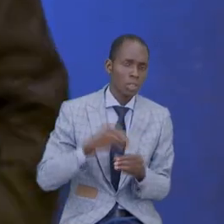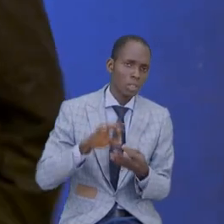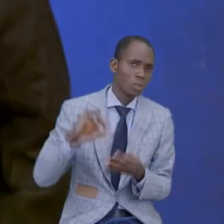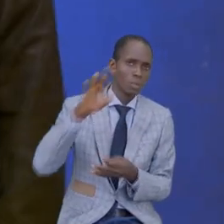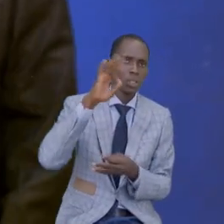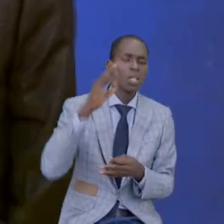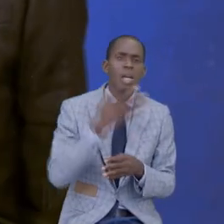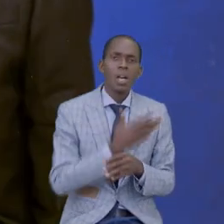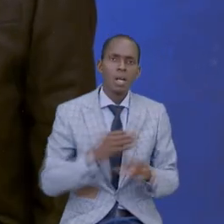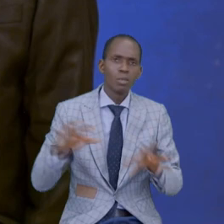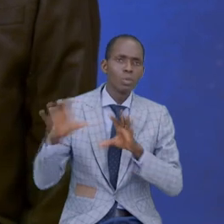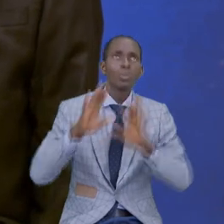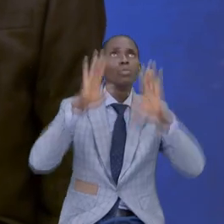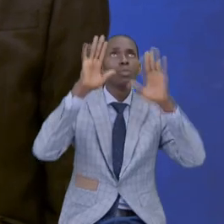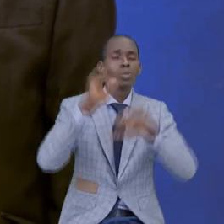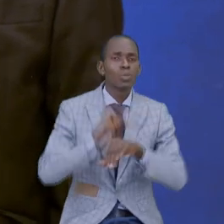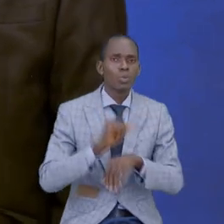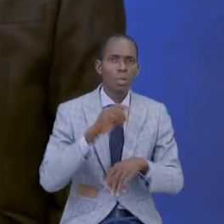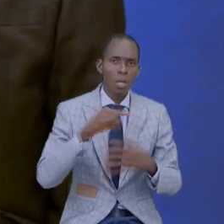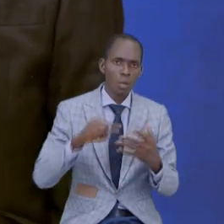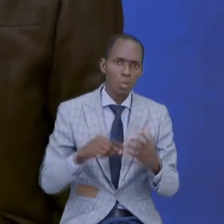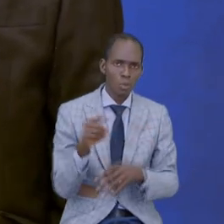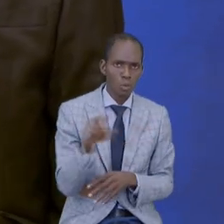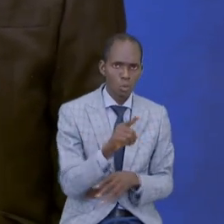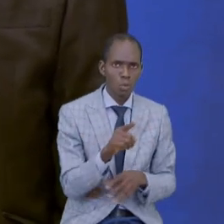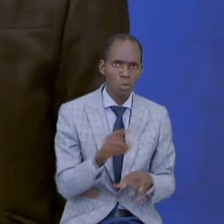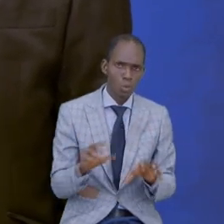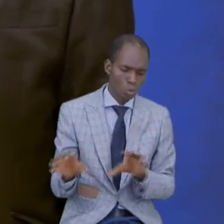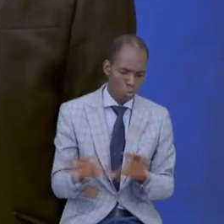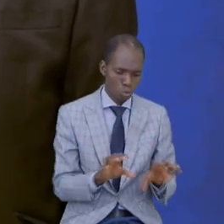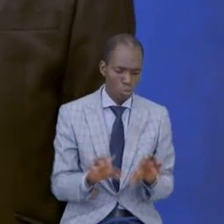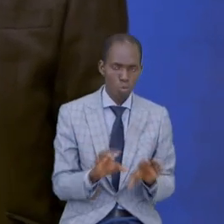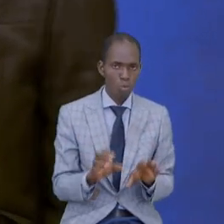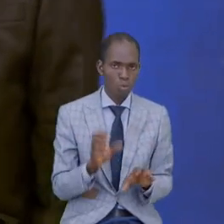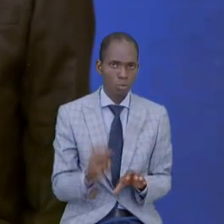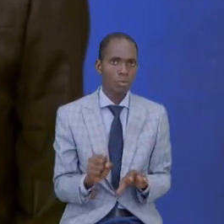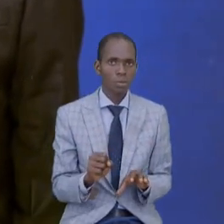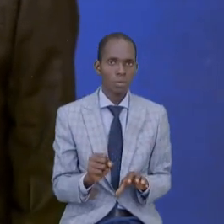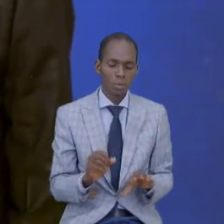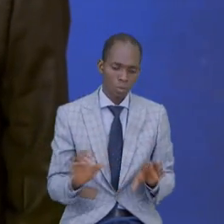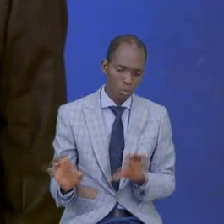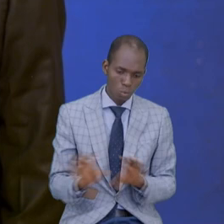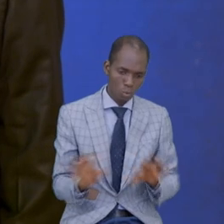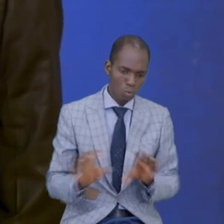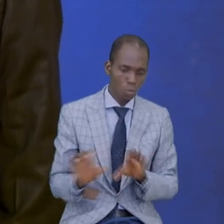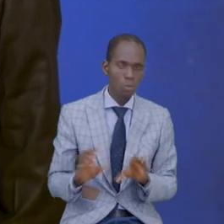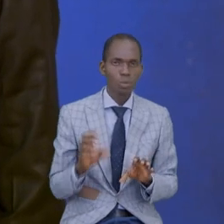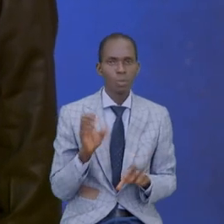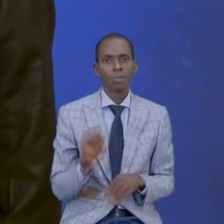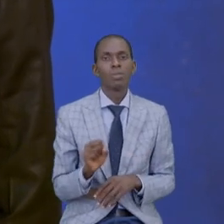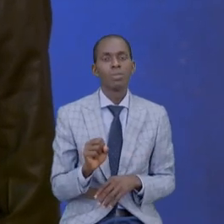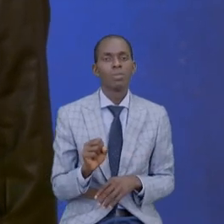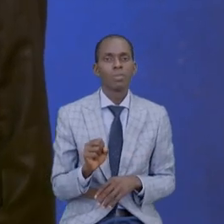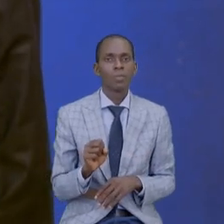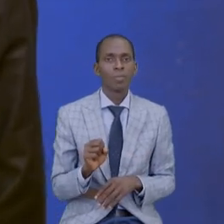worketh miracles among you, doeth, present tense, doeth, present